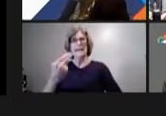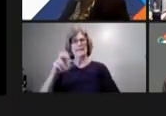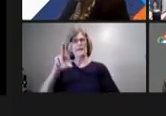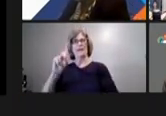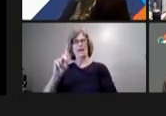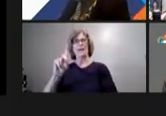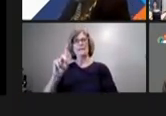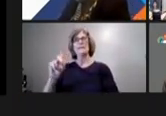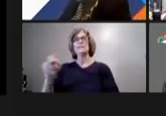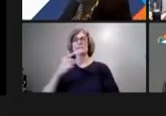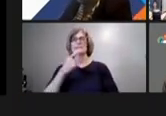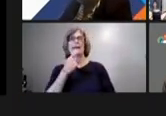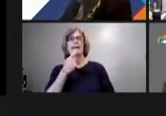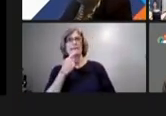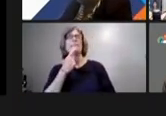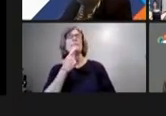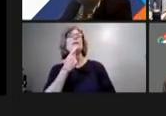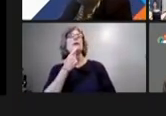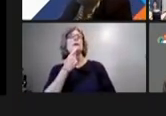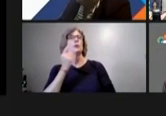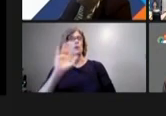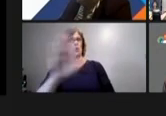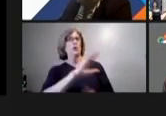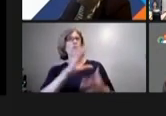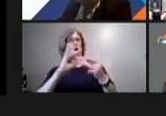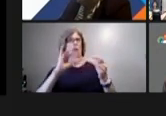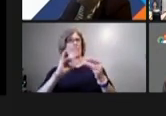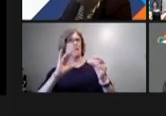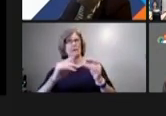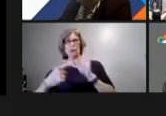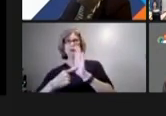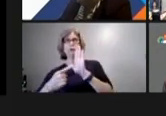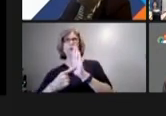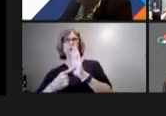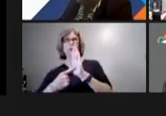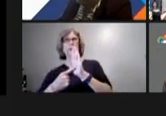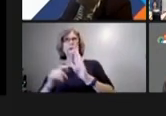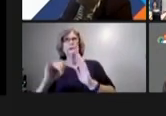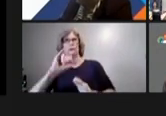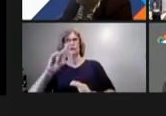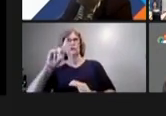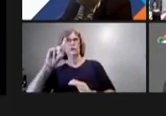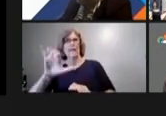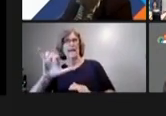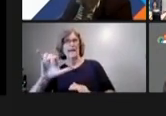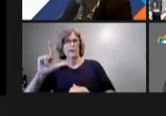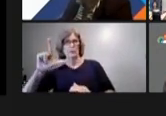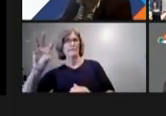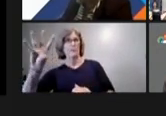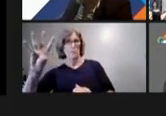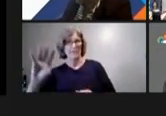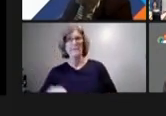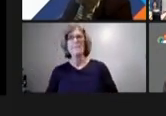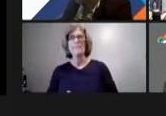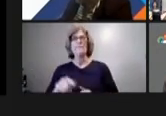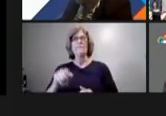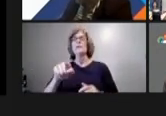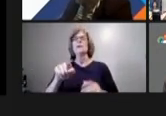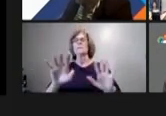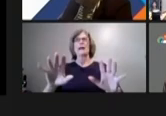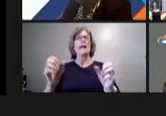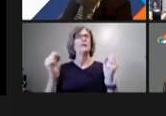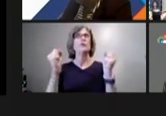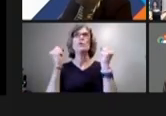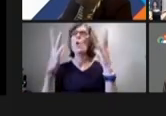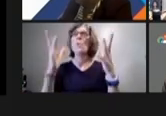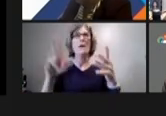by July 24th of this year. So one of the points I want to underscore early on, and there's so many points to underscore, but what I want this